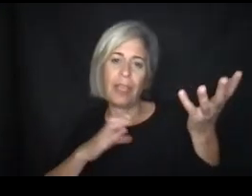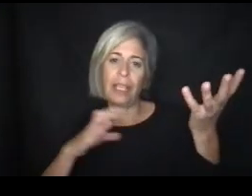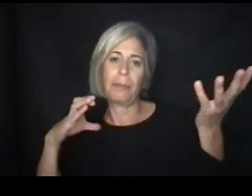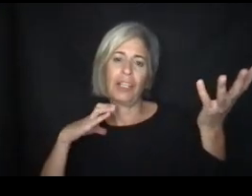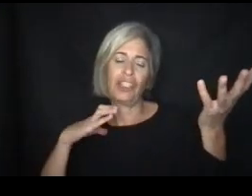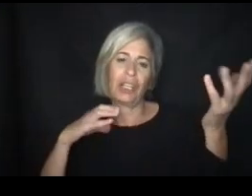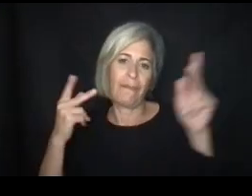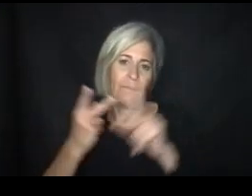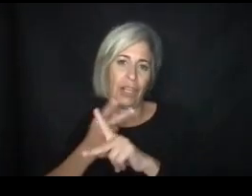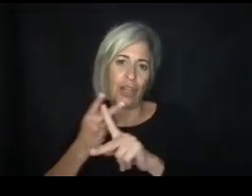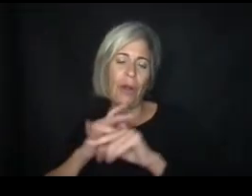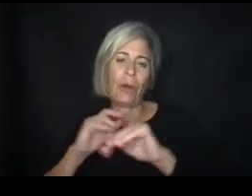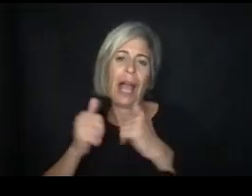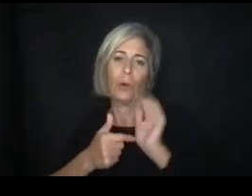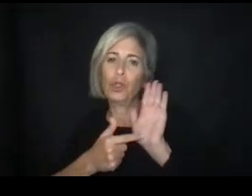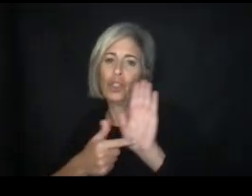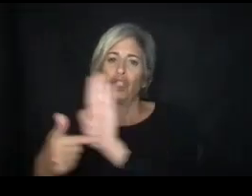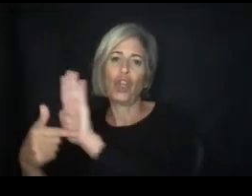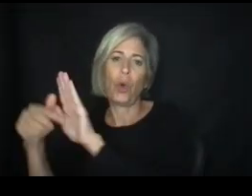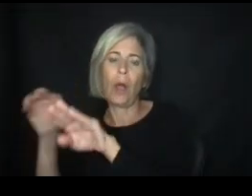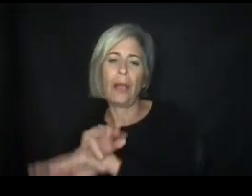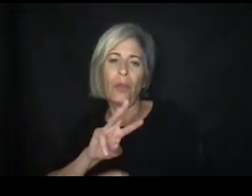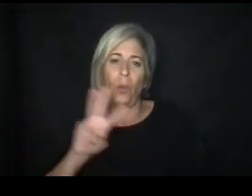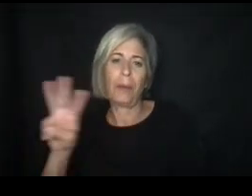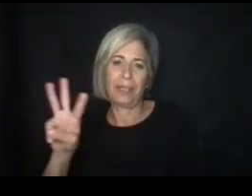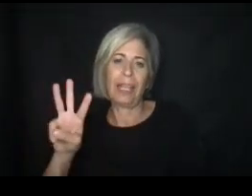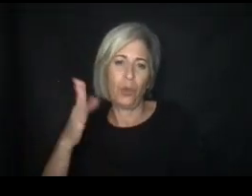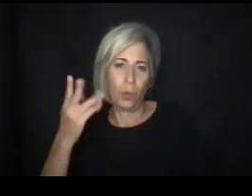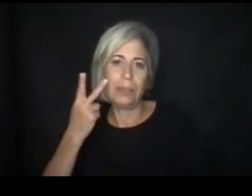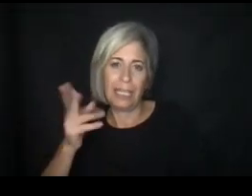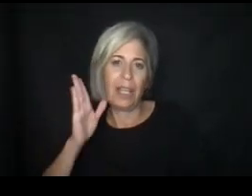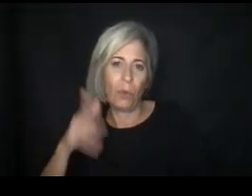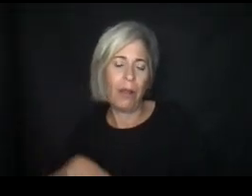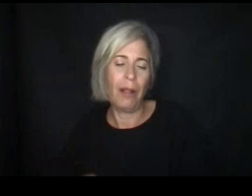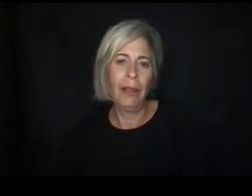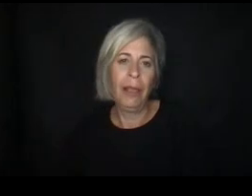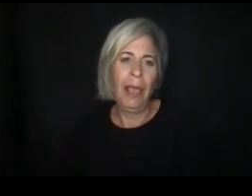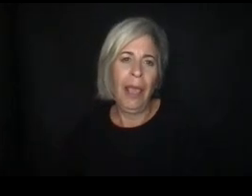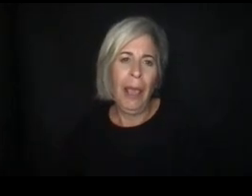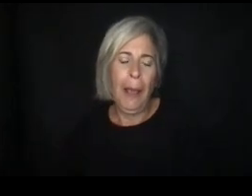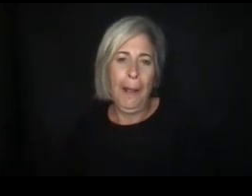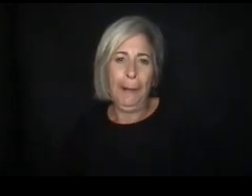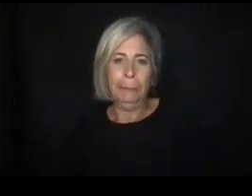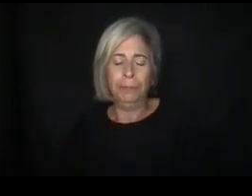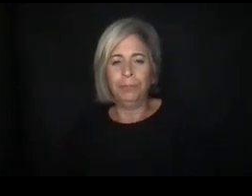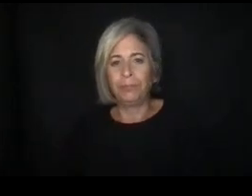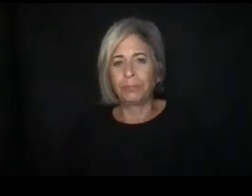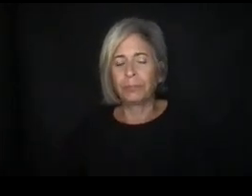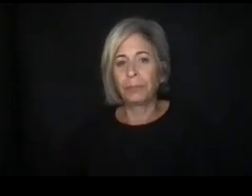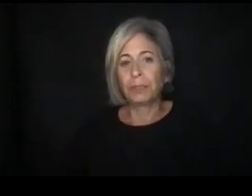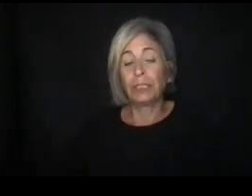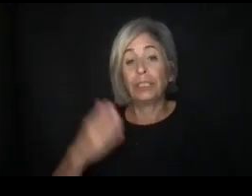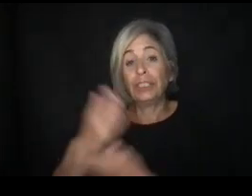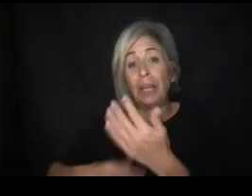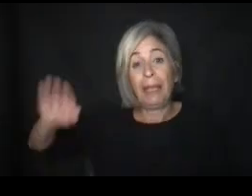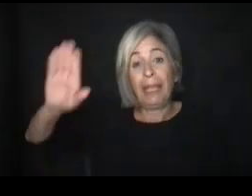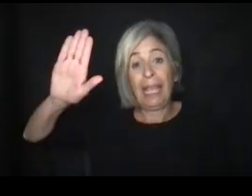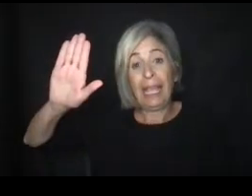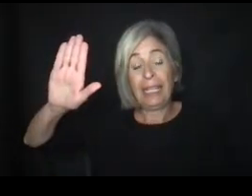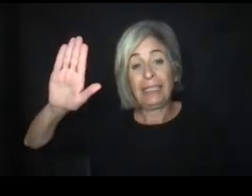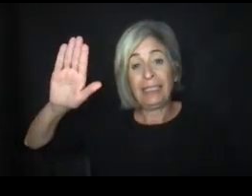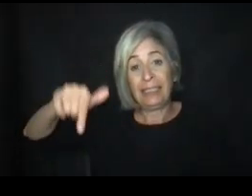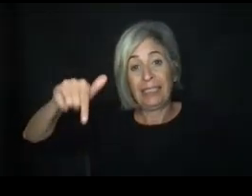figure out how to display that on our website. Yes, sir. David, we have a couple of hands raised and